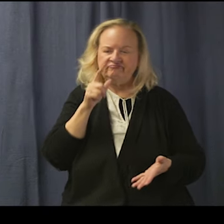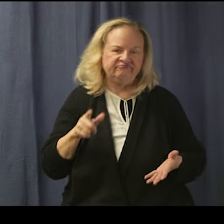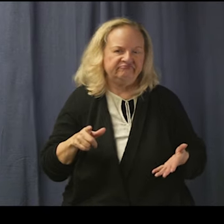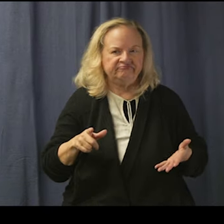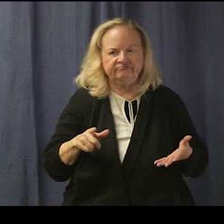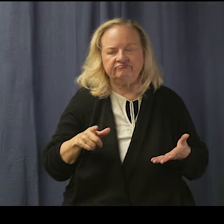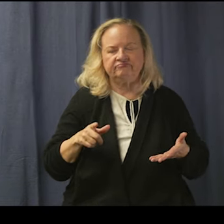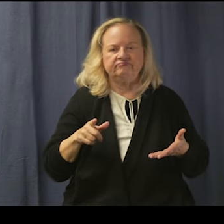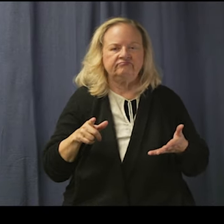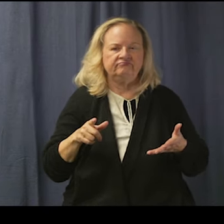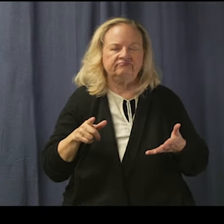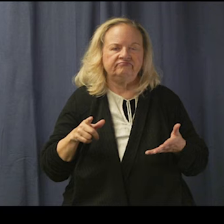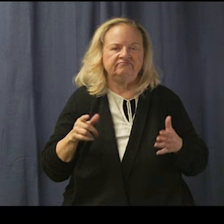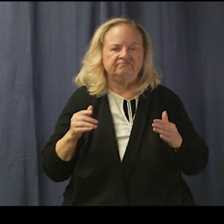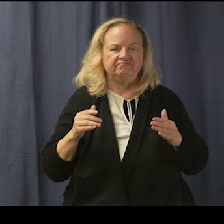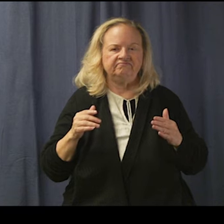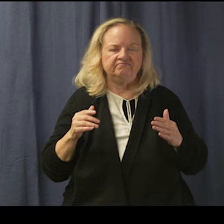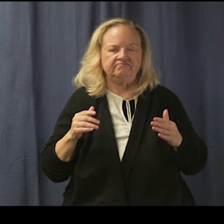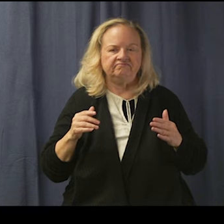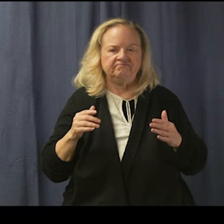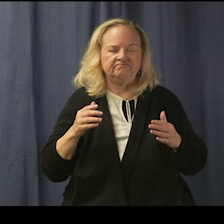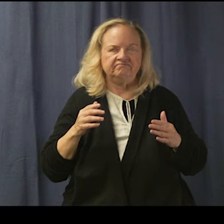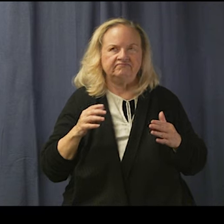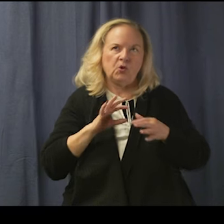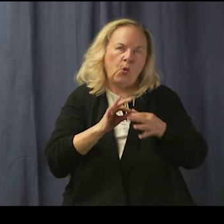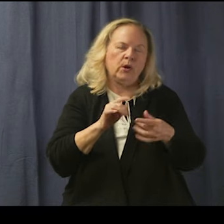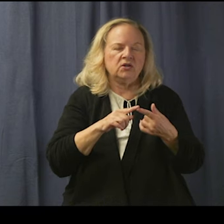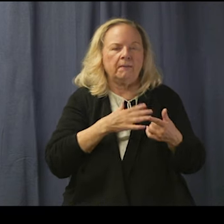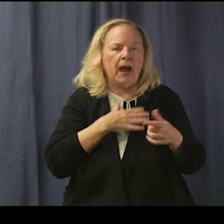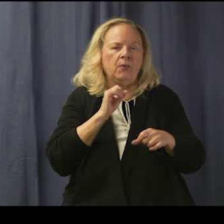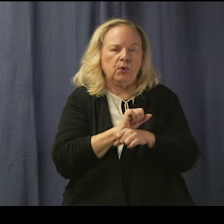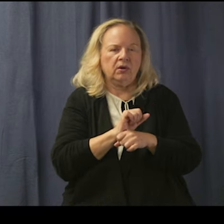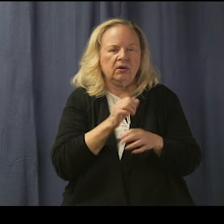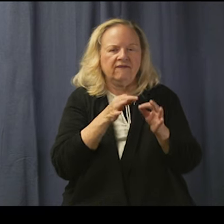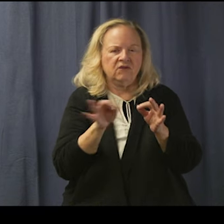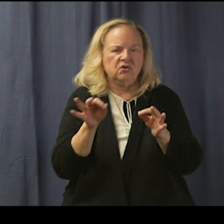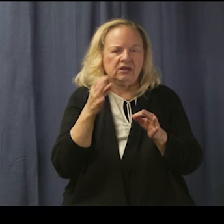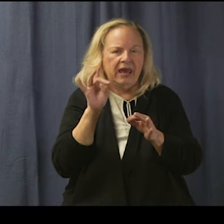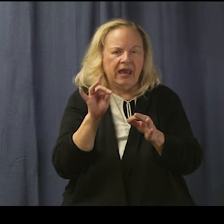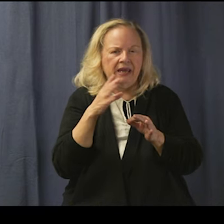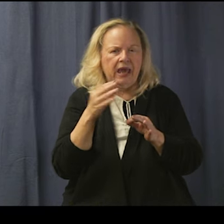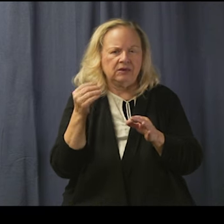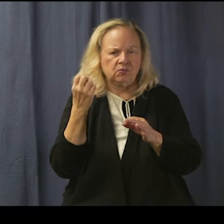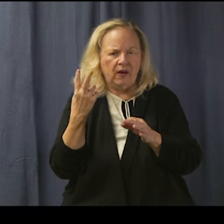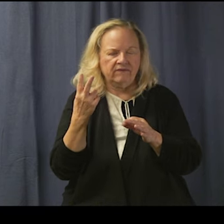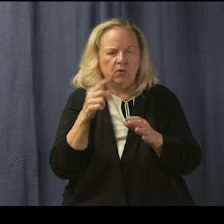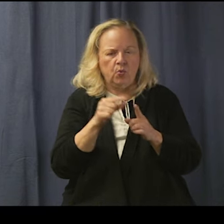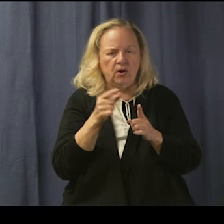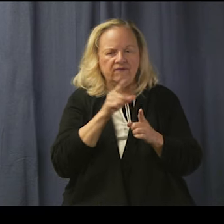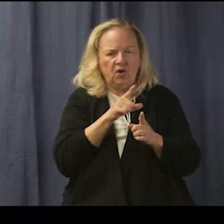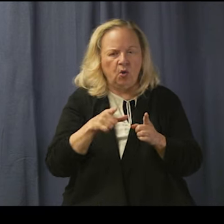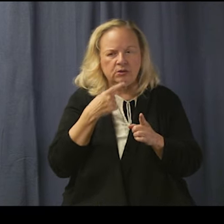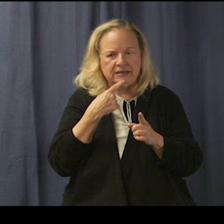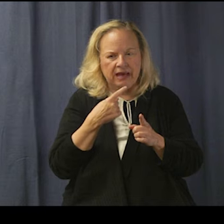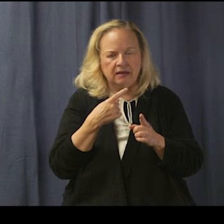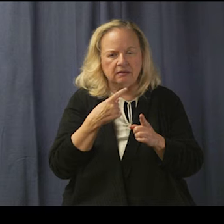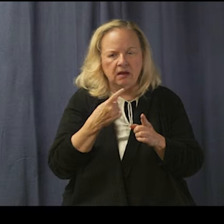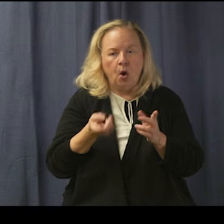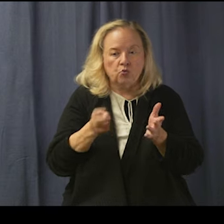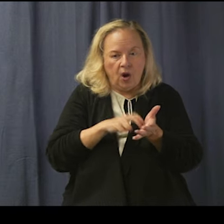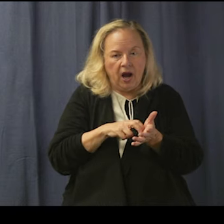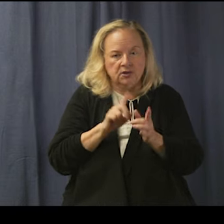these years, but according to my word. And then we go down to verse 8 and 12. The word of the Lord came unto him, saying, arise, get